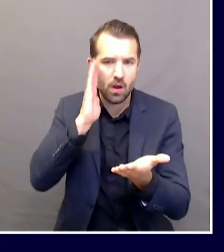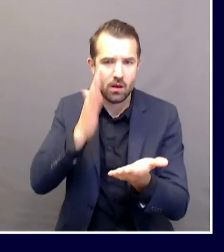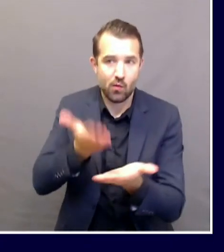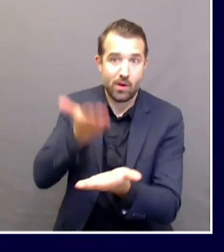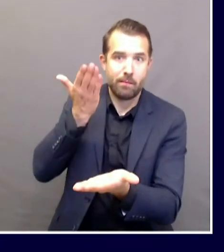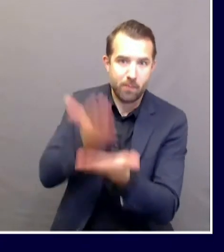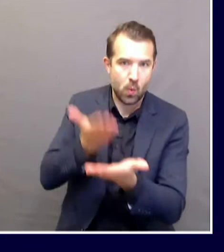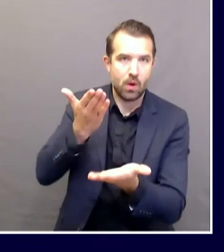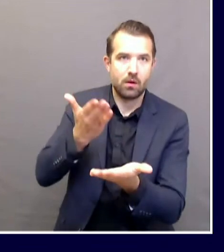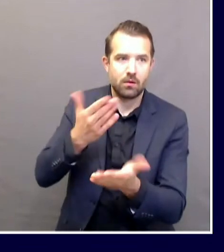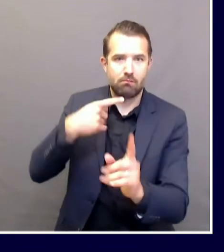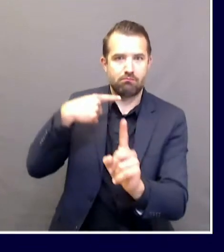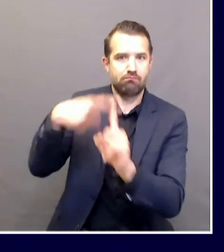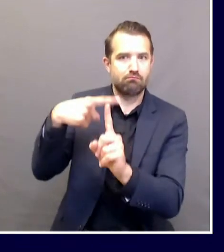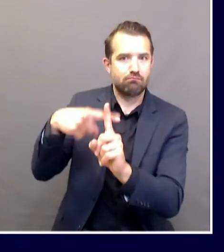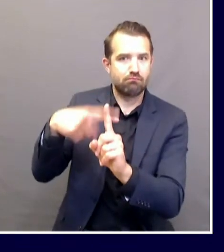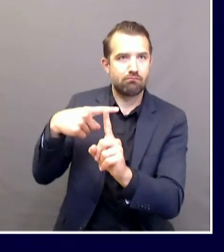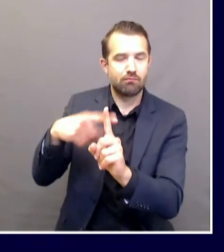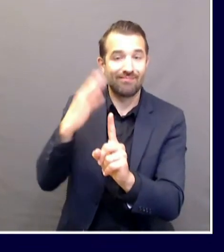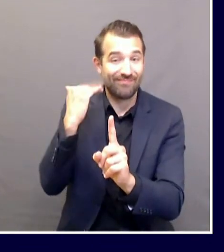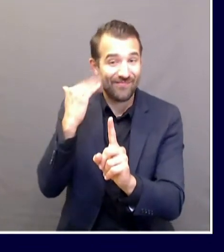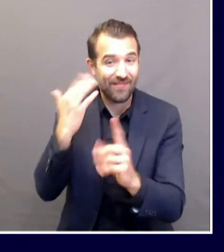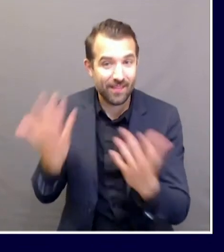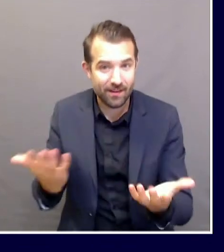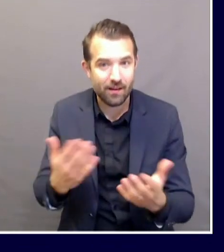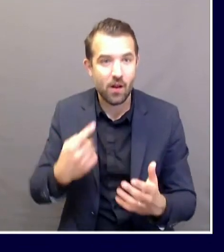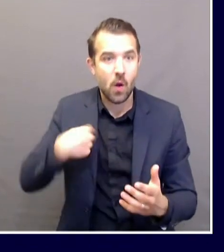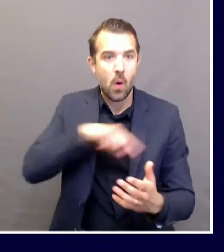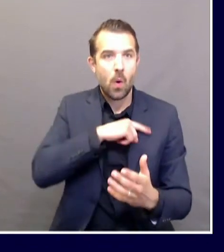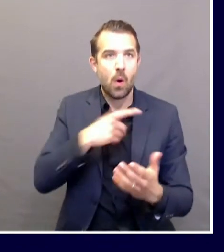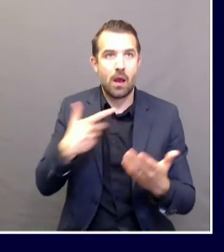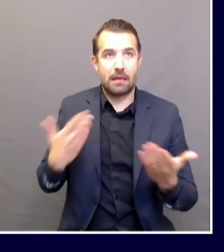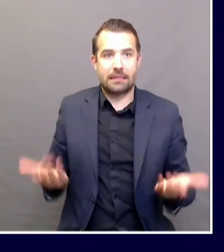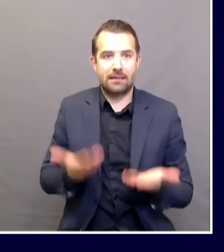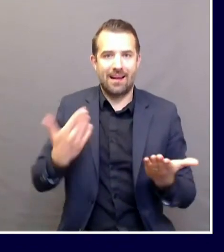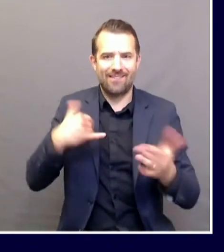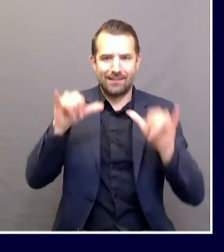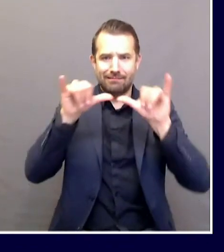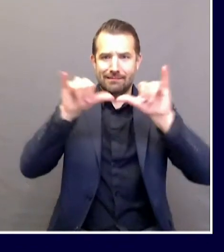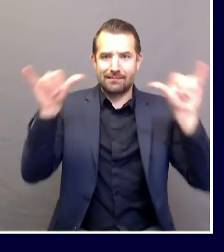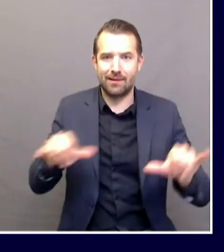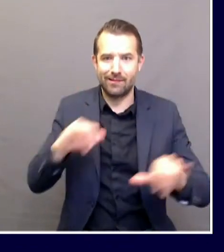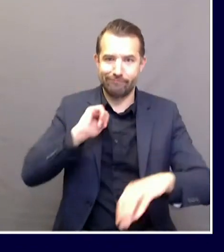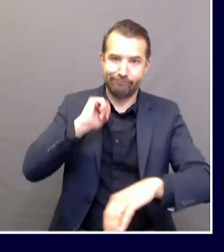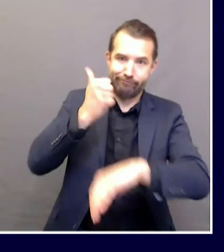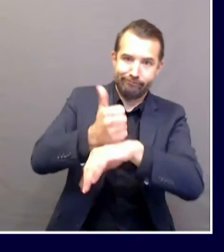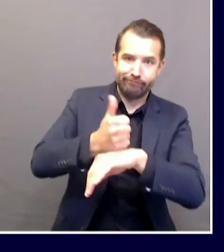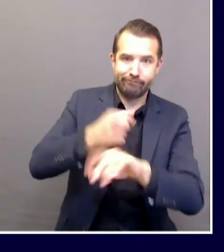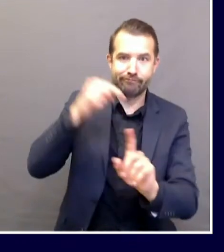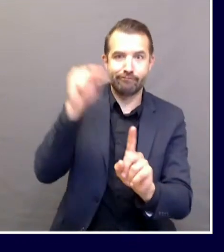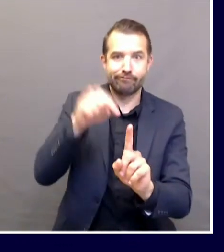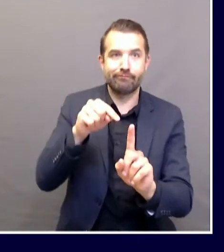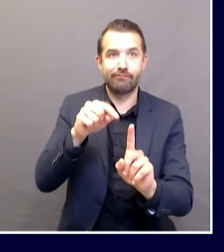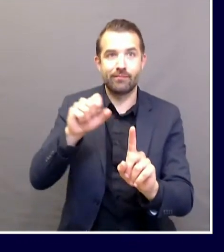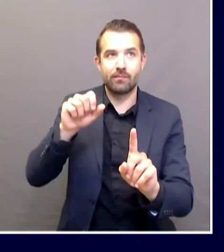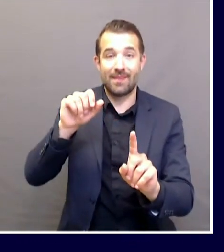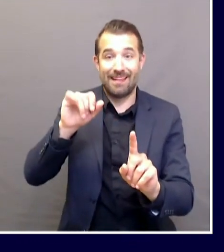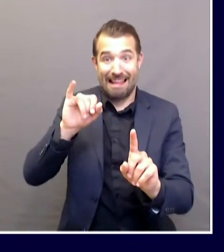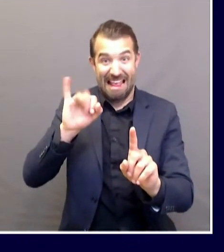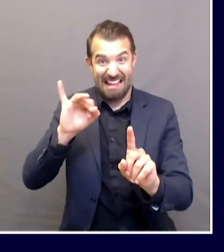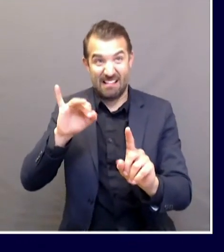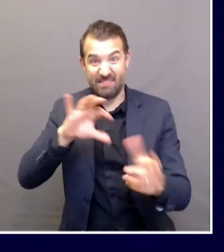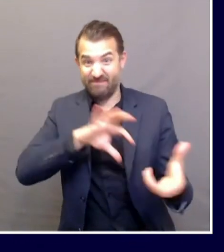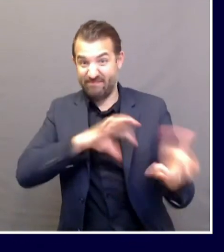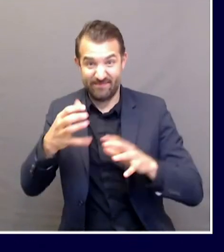working. There was a signal that was seen in a handful of individuals, one of which was during the clinical trials, a couple of which